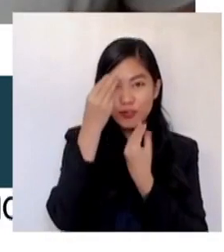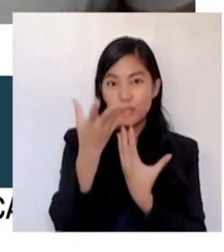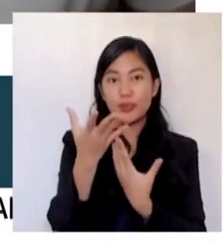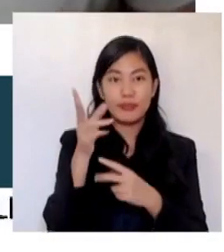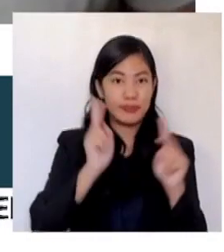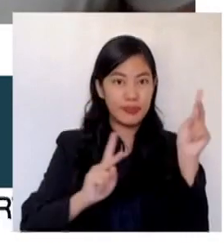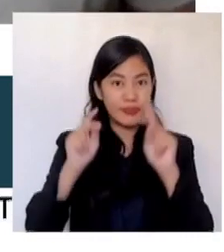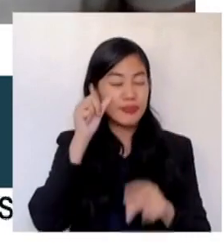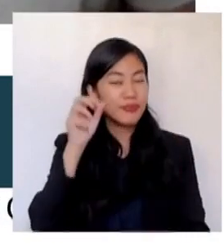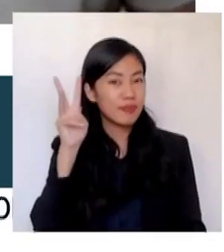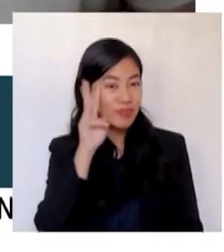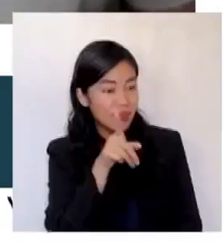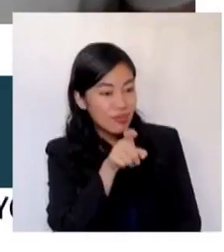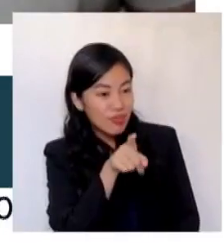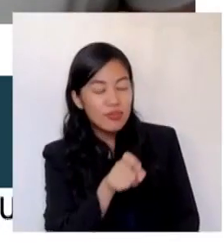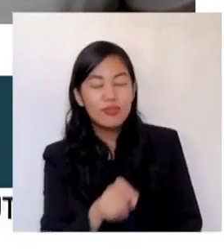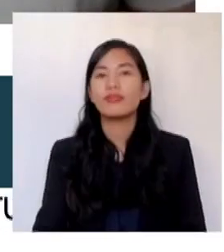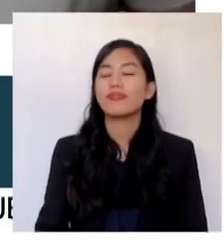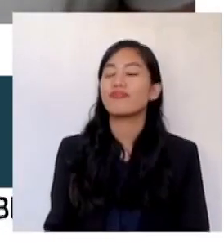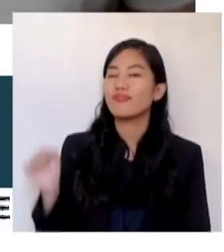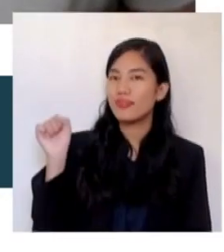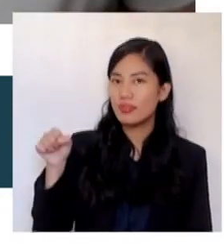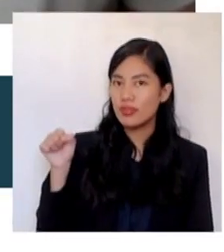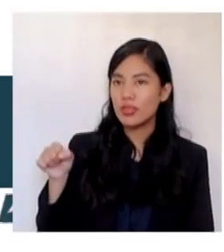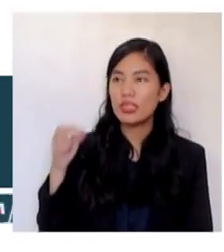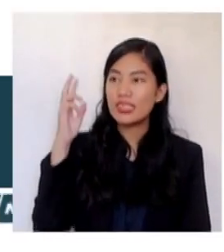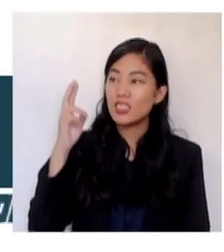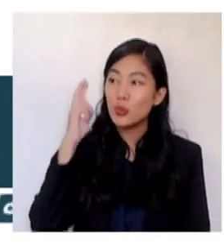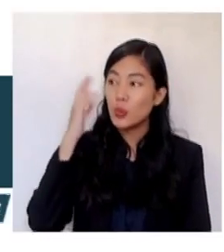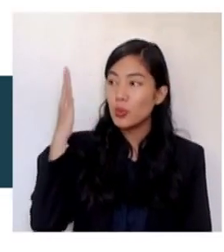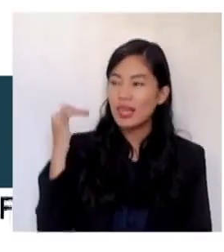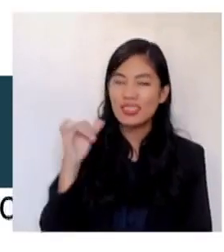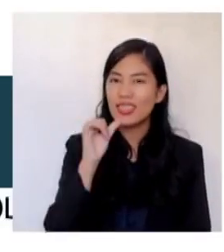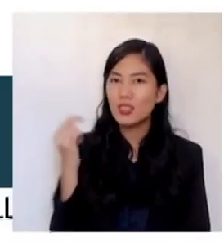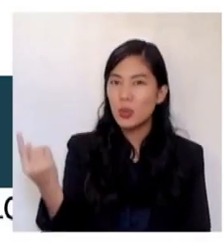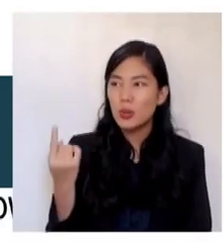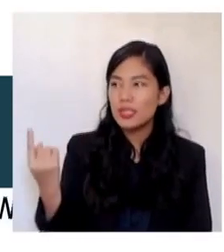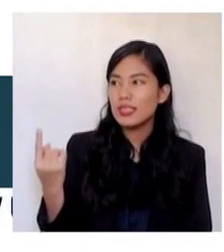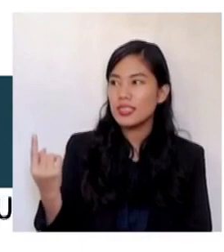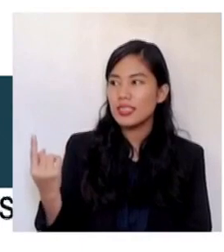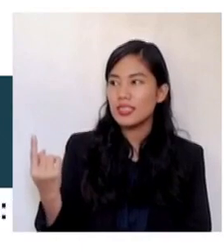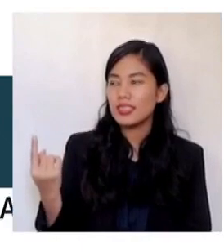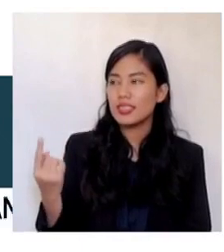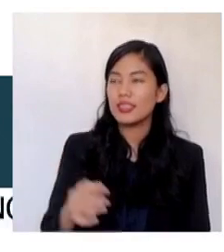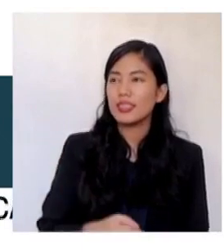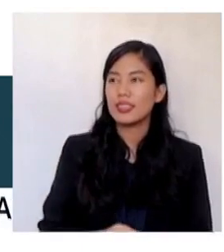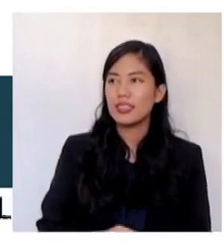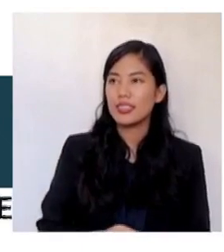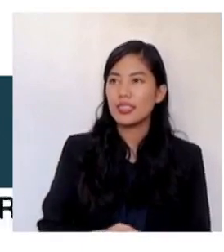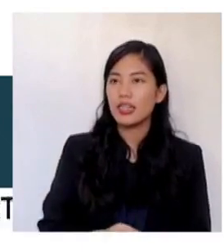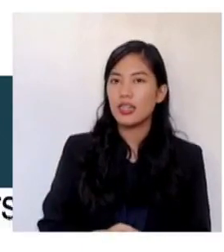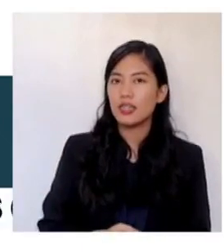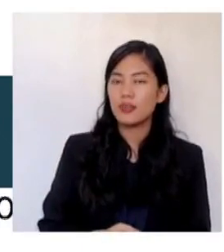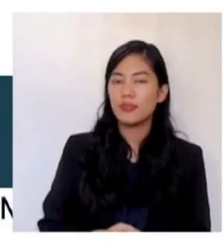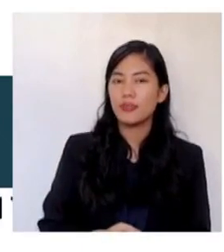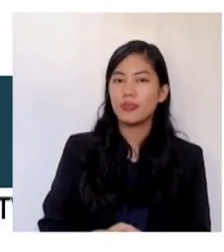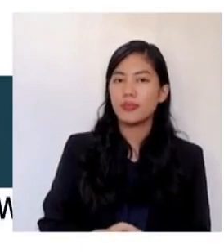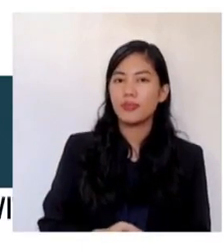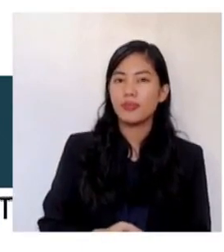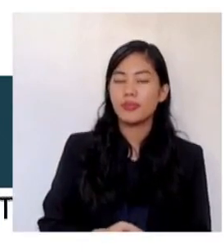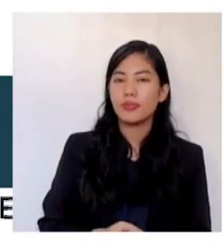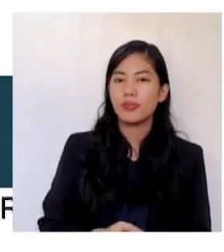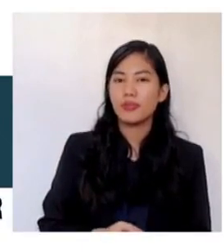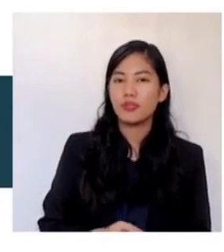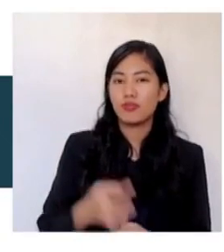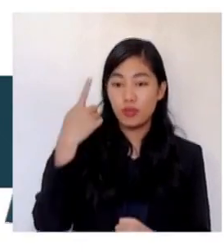I think the reason why it's not resonating to the general public is because precisely it is